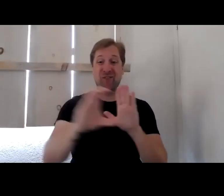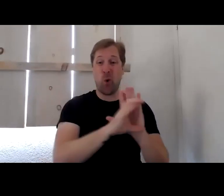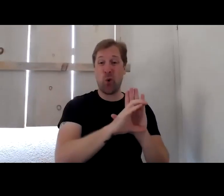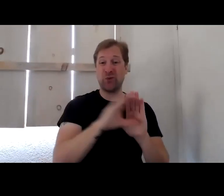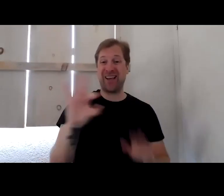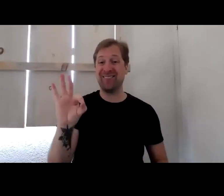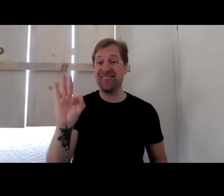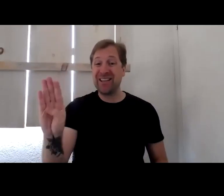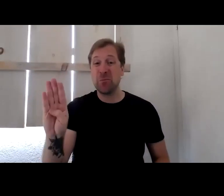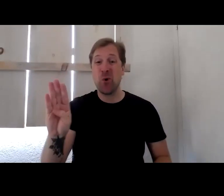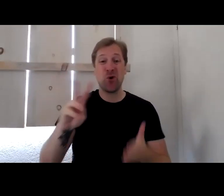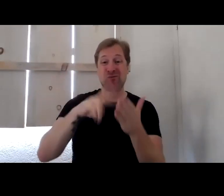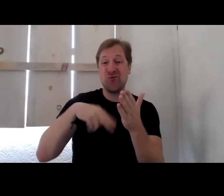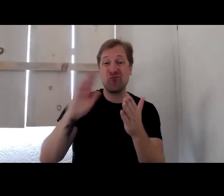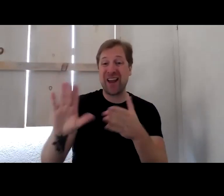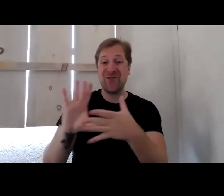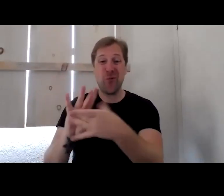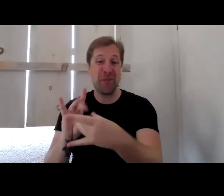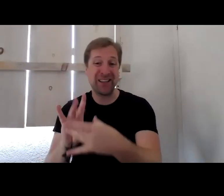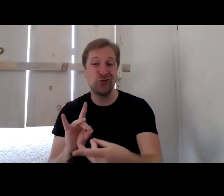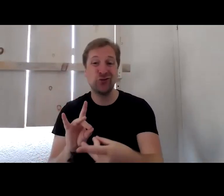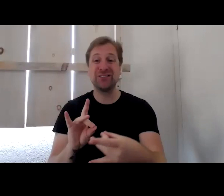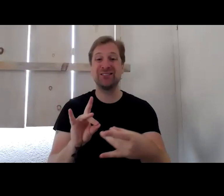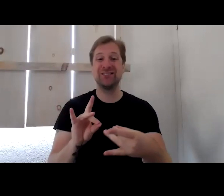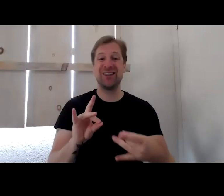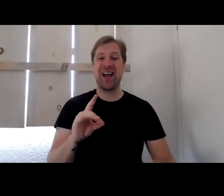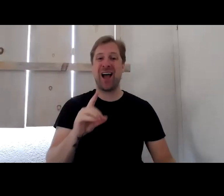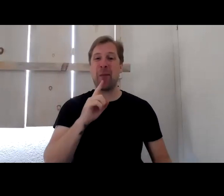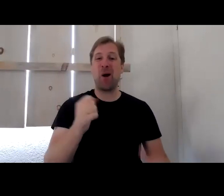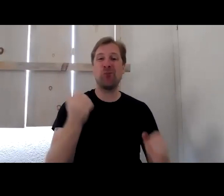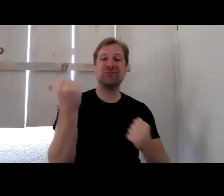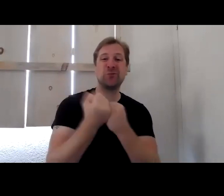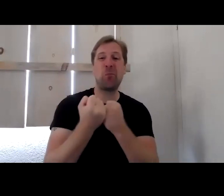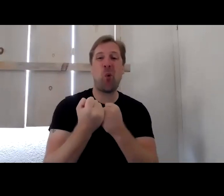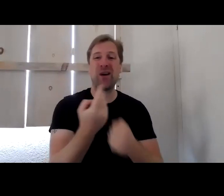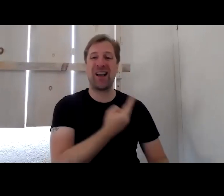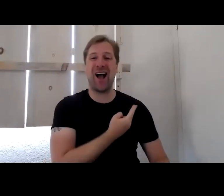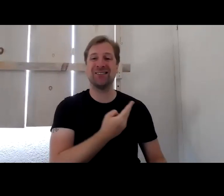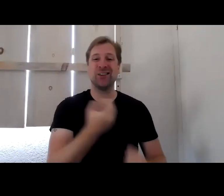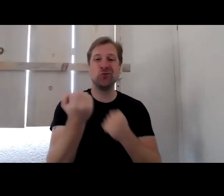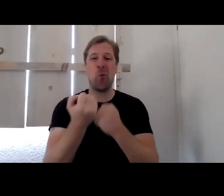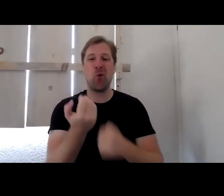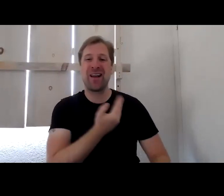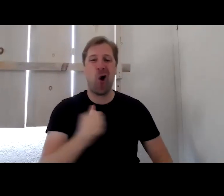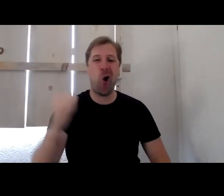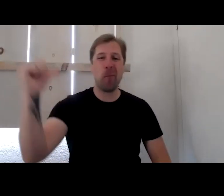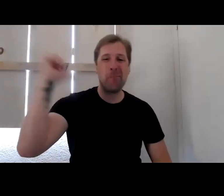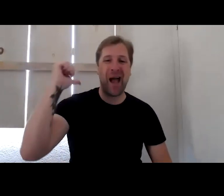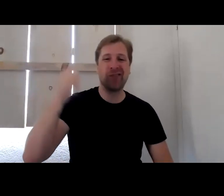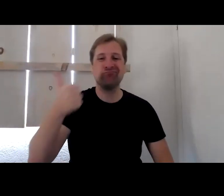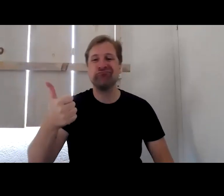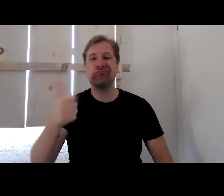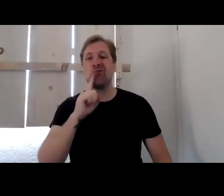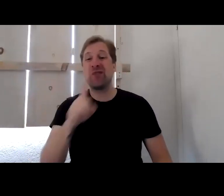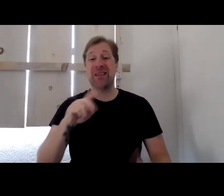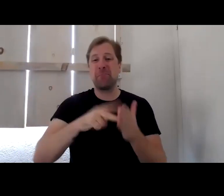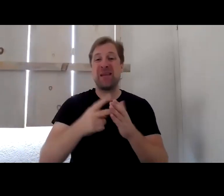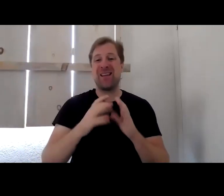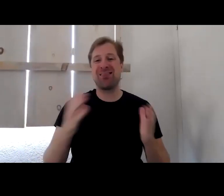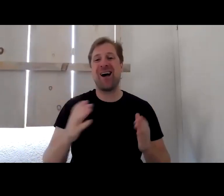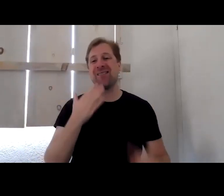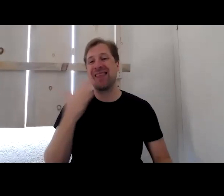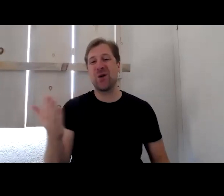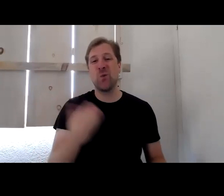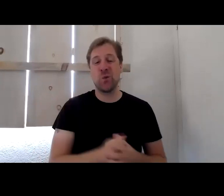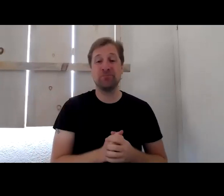read all of your messages about having our back, and it really meant a lot to us. So today in